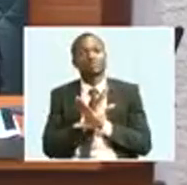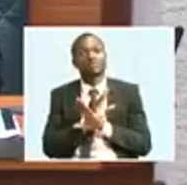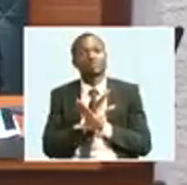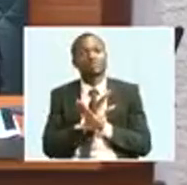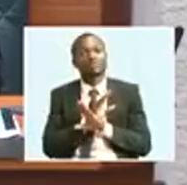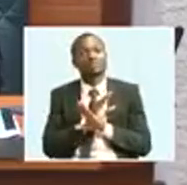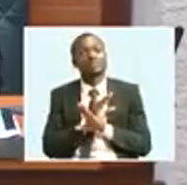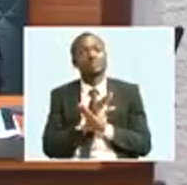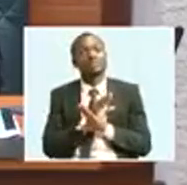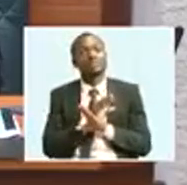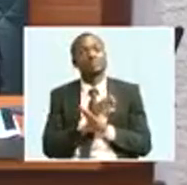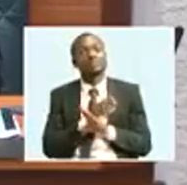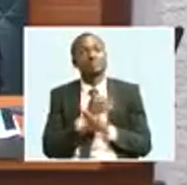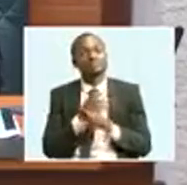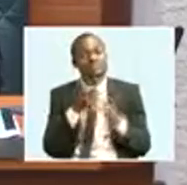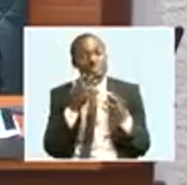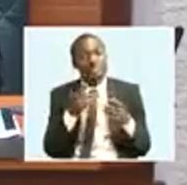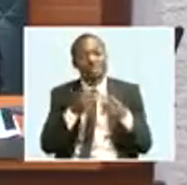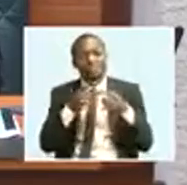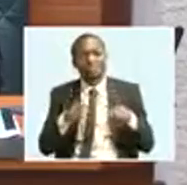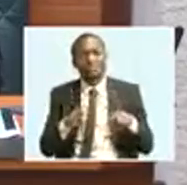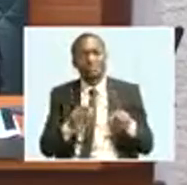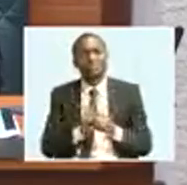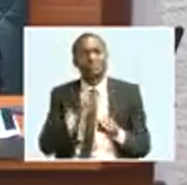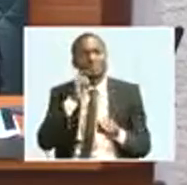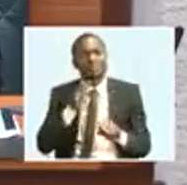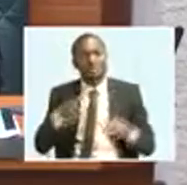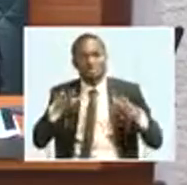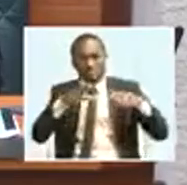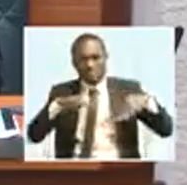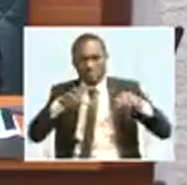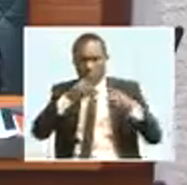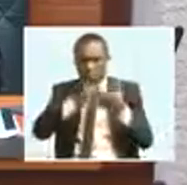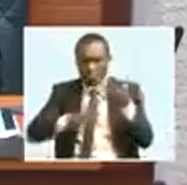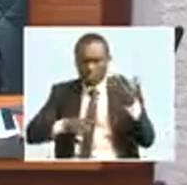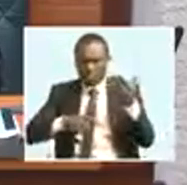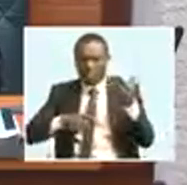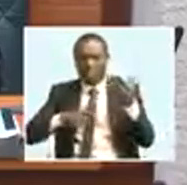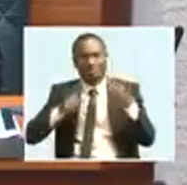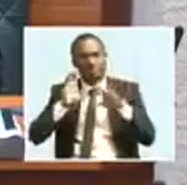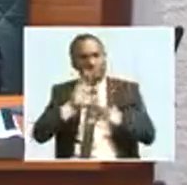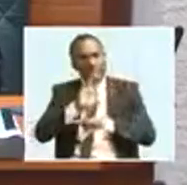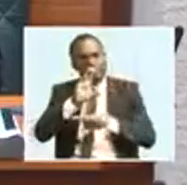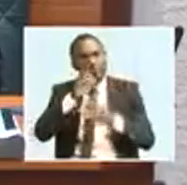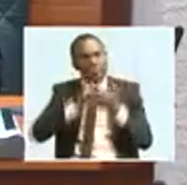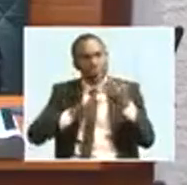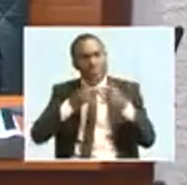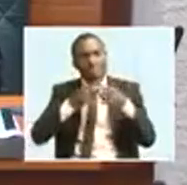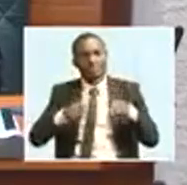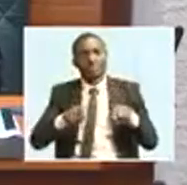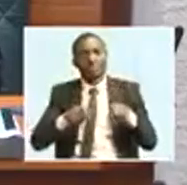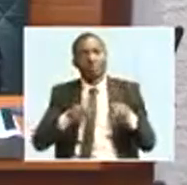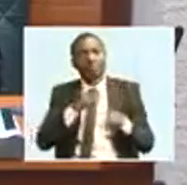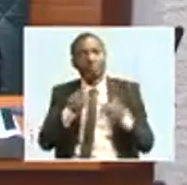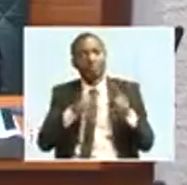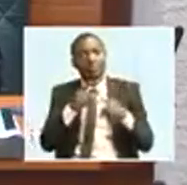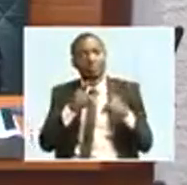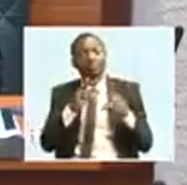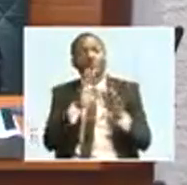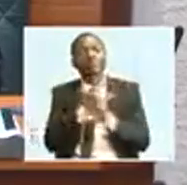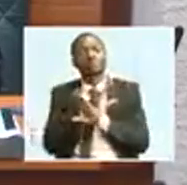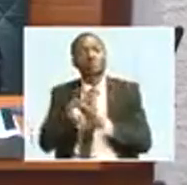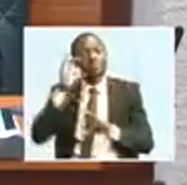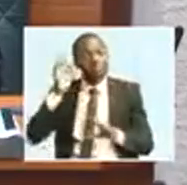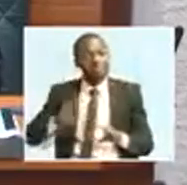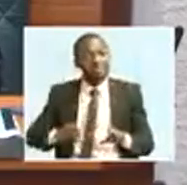When things like that happen, you should be on the ground to find out what exactly happened, because the people of Zambia will